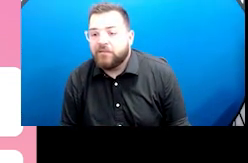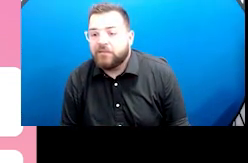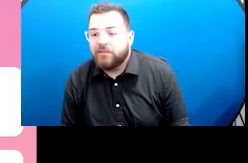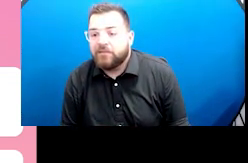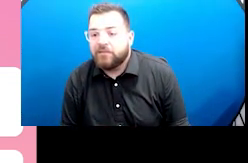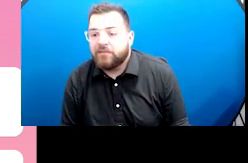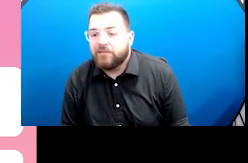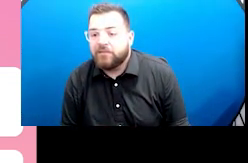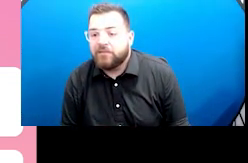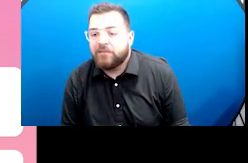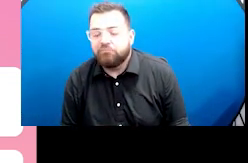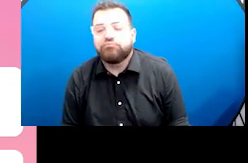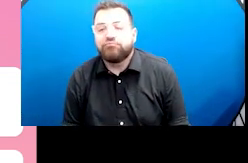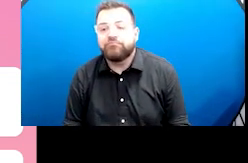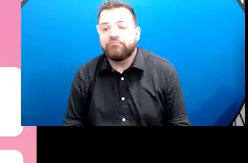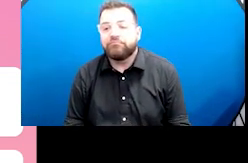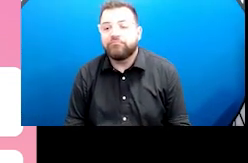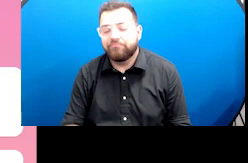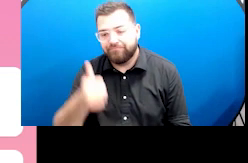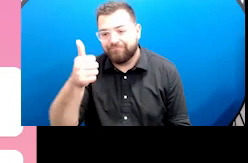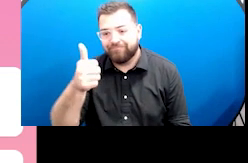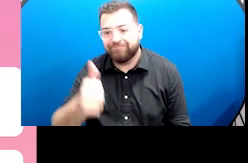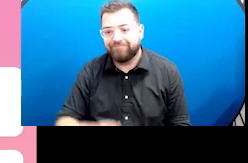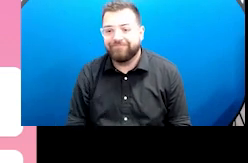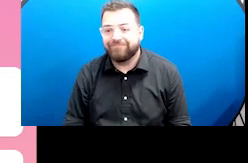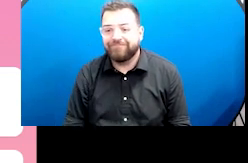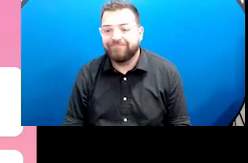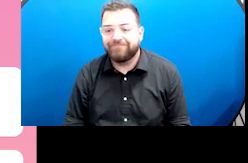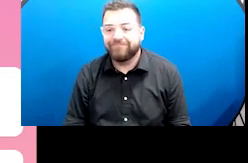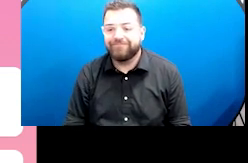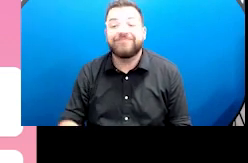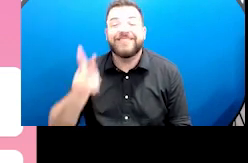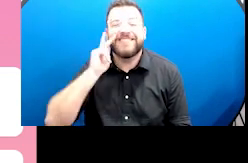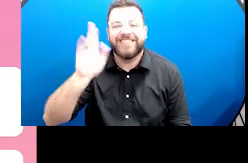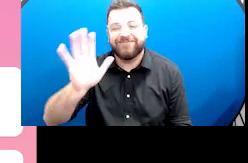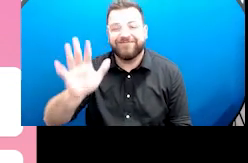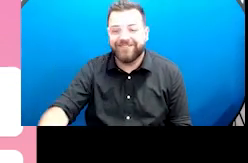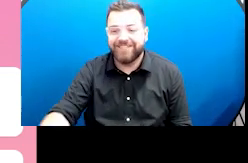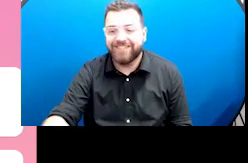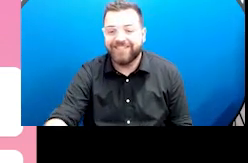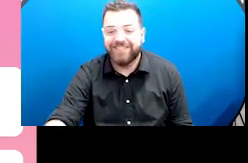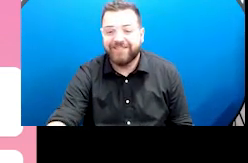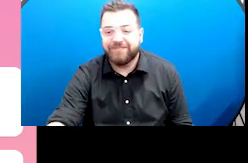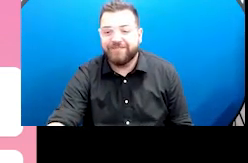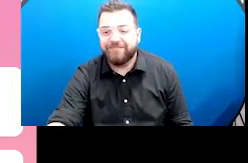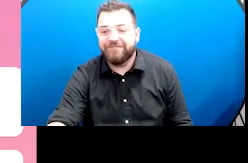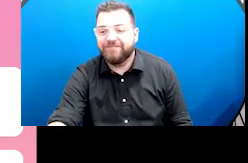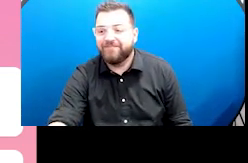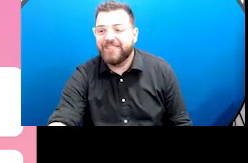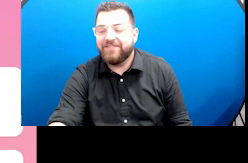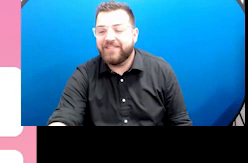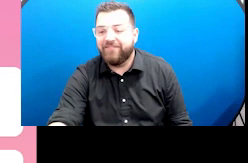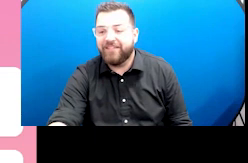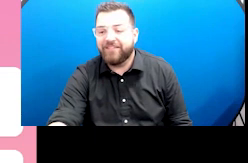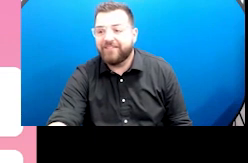to maybe acknowledging, yes, it does have some things that are helpful, but there's still things that they can only get from me, and that they